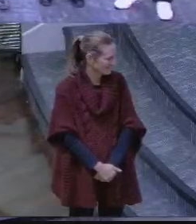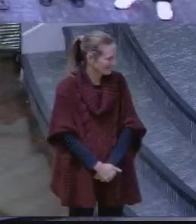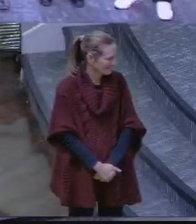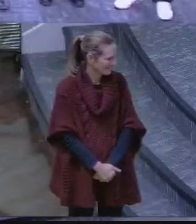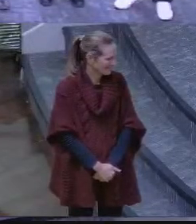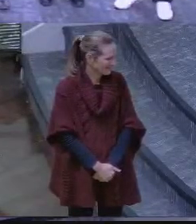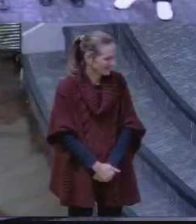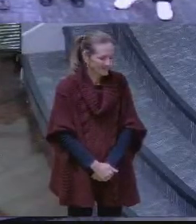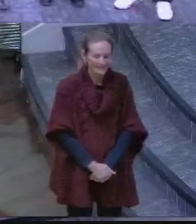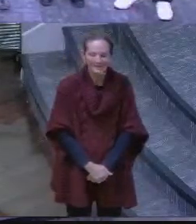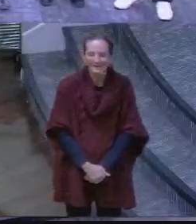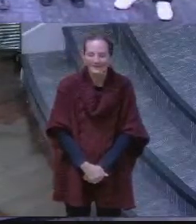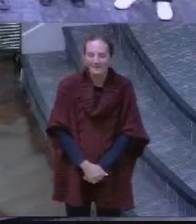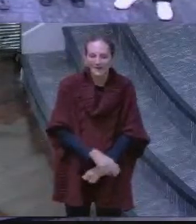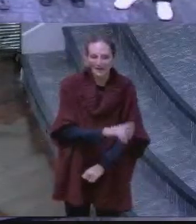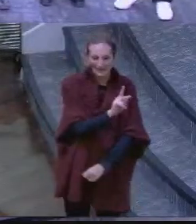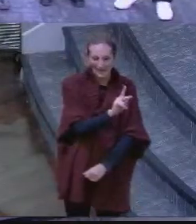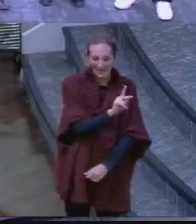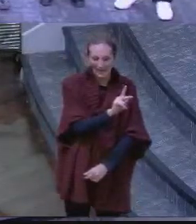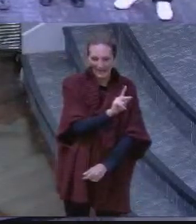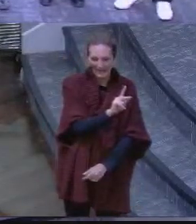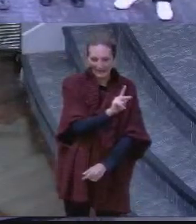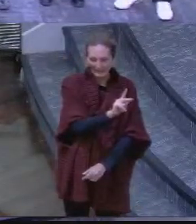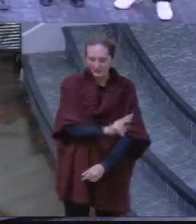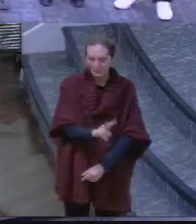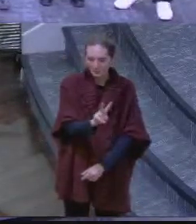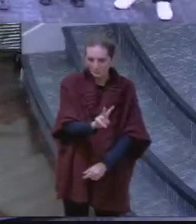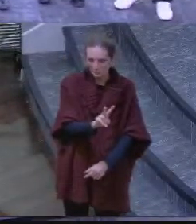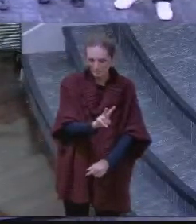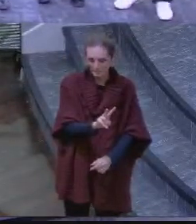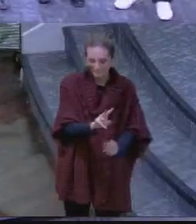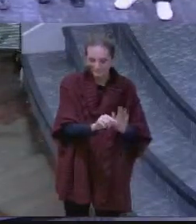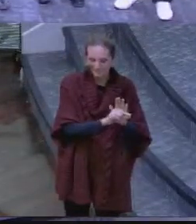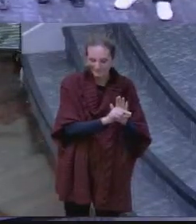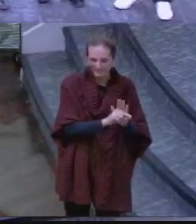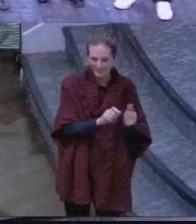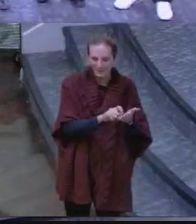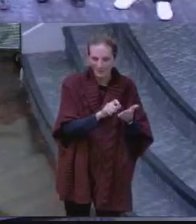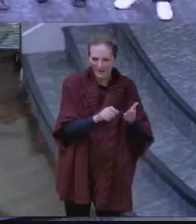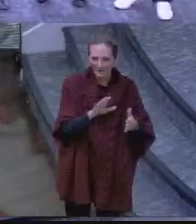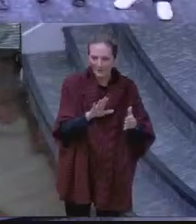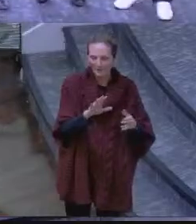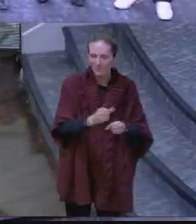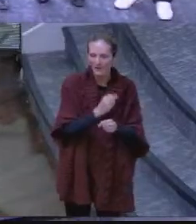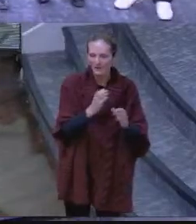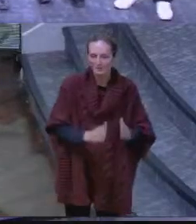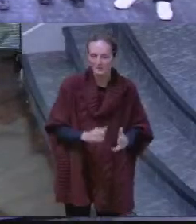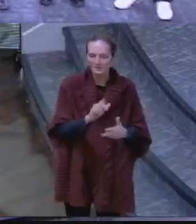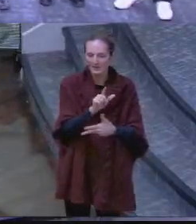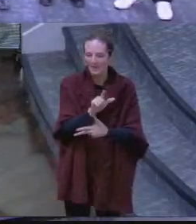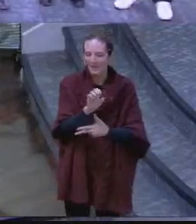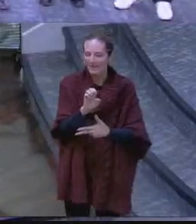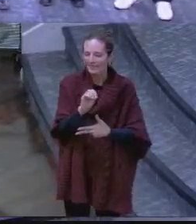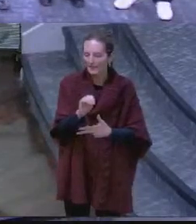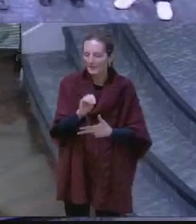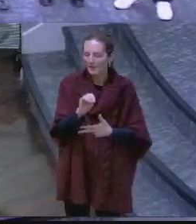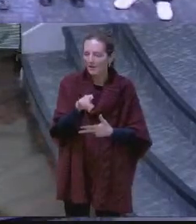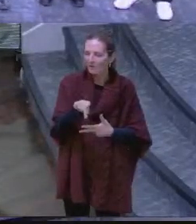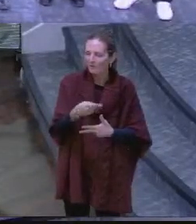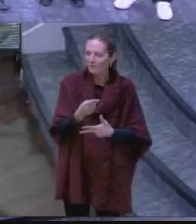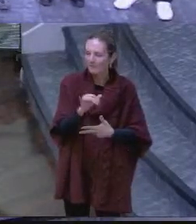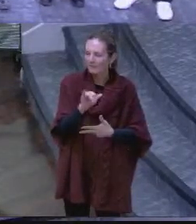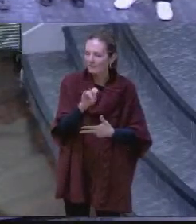And finally, our K2 writing winners. First place, Leo Finlay, kindergarten, Johnny Lay